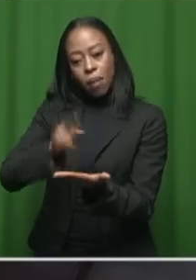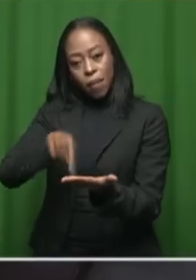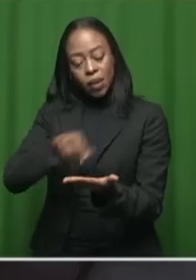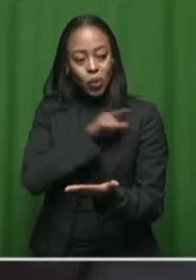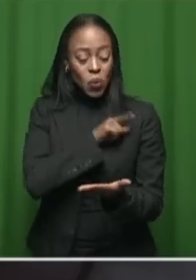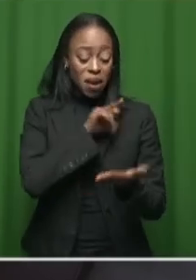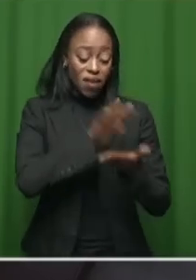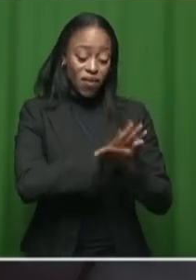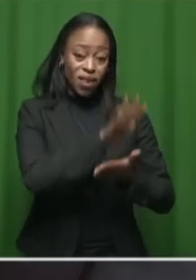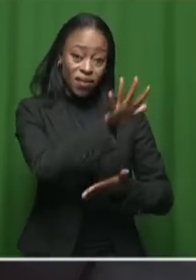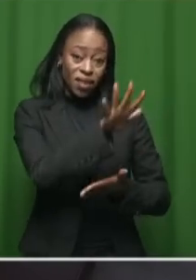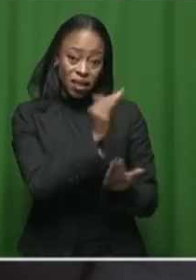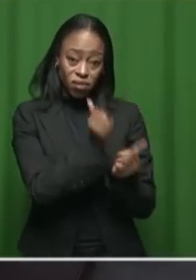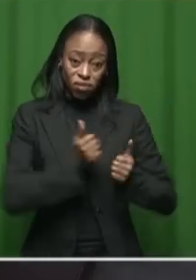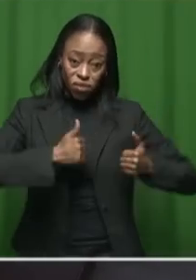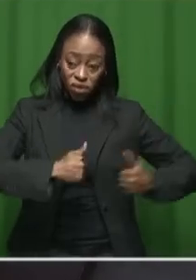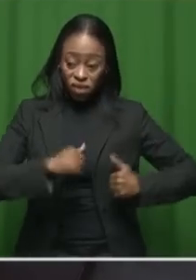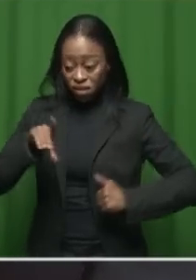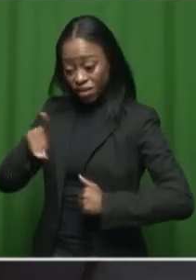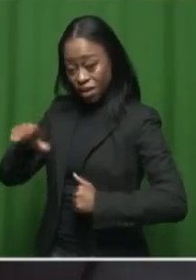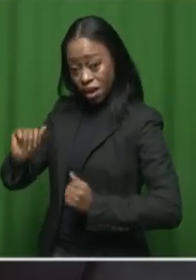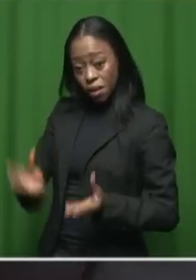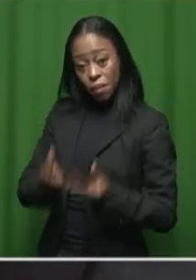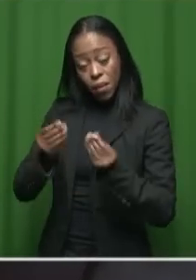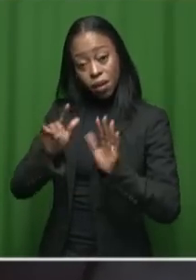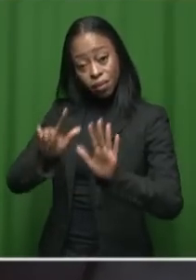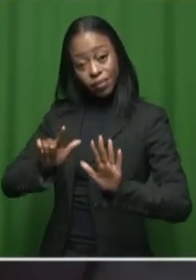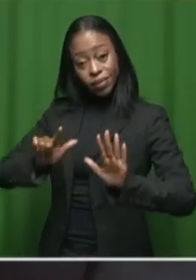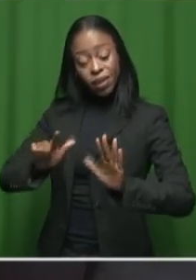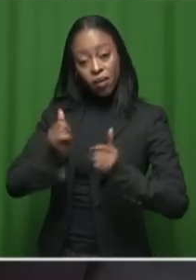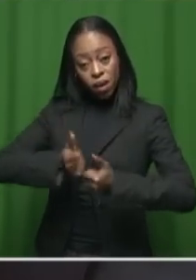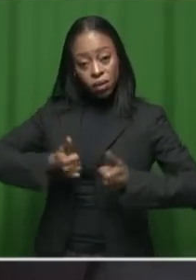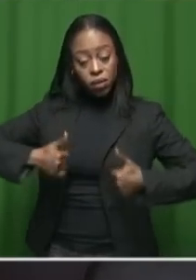15 projected seats, with the DA coming up with 7 projected seats,